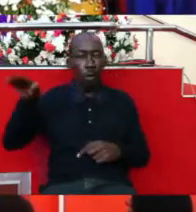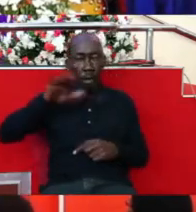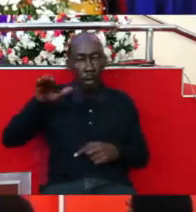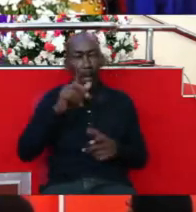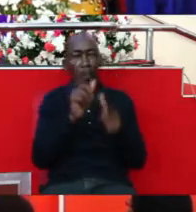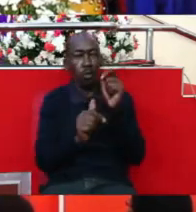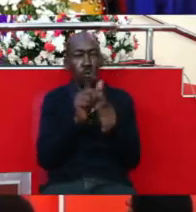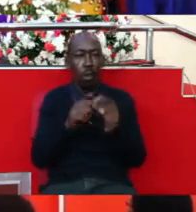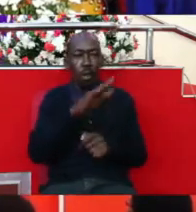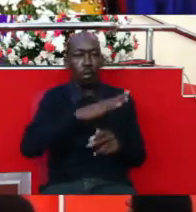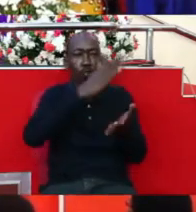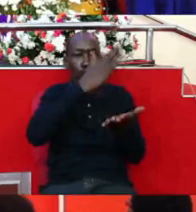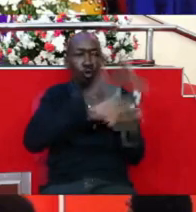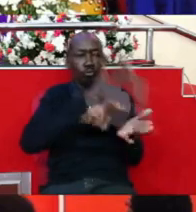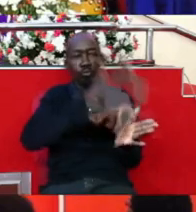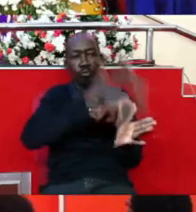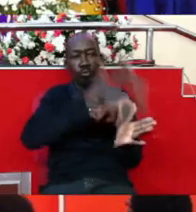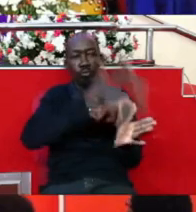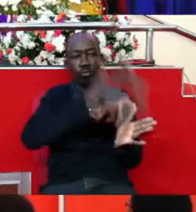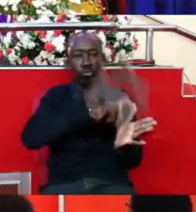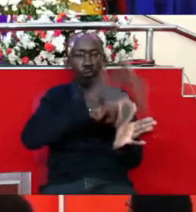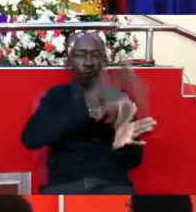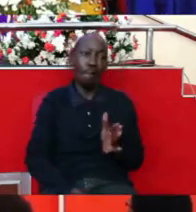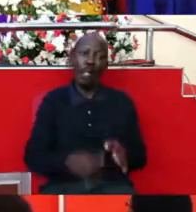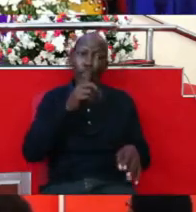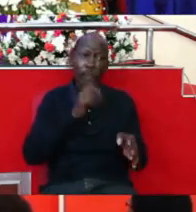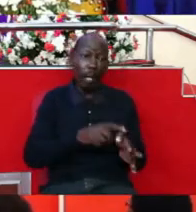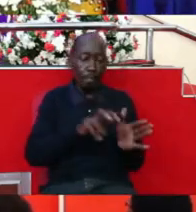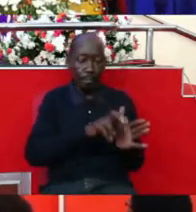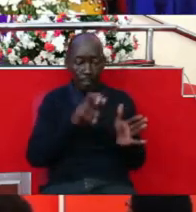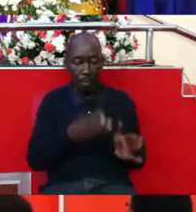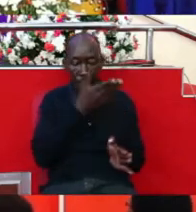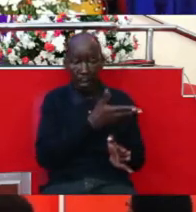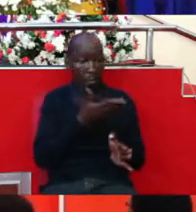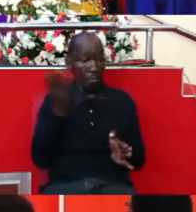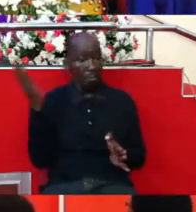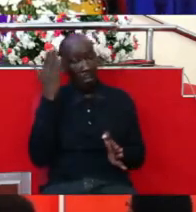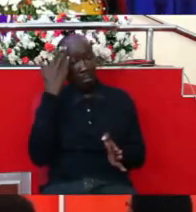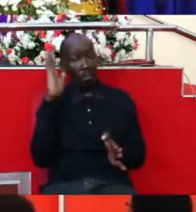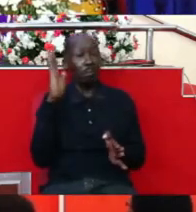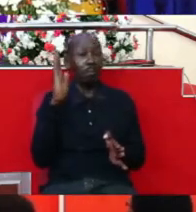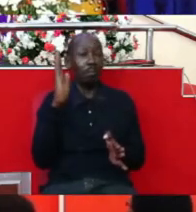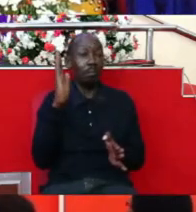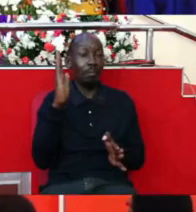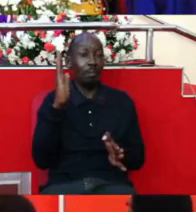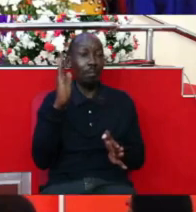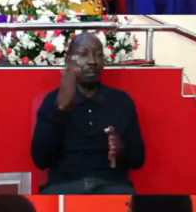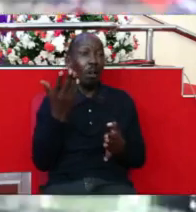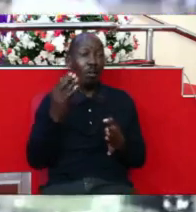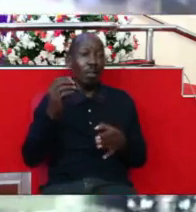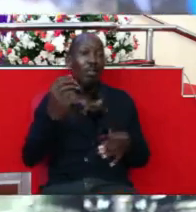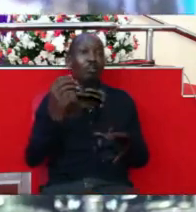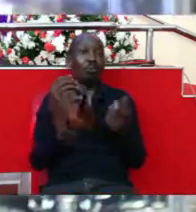Maziwa and we stopped there. Tukafika Maziwa pale. Why we alighted there, I don't know. It was a coffee